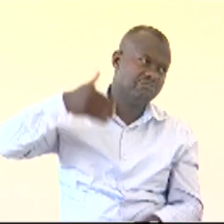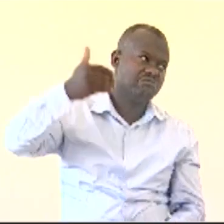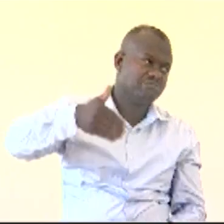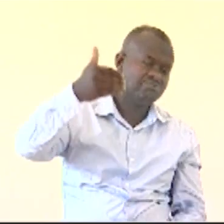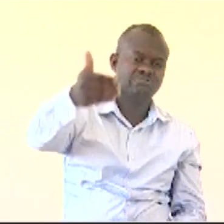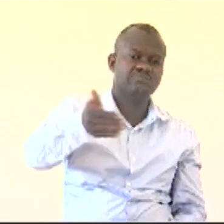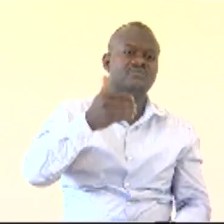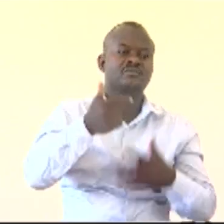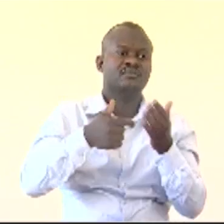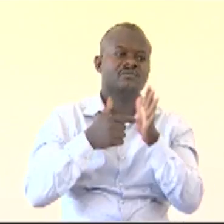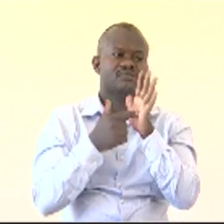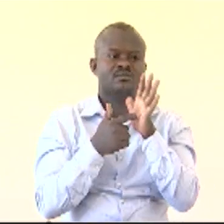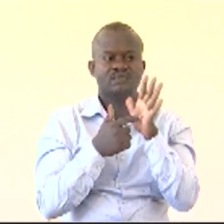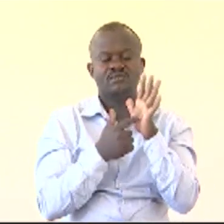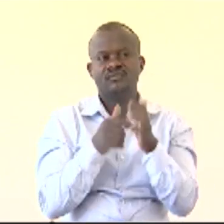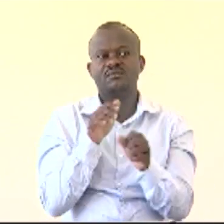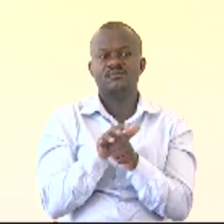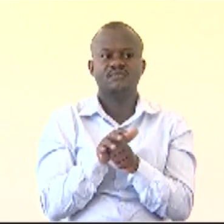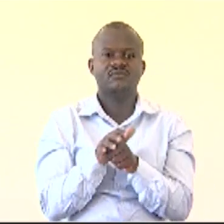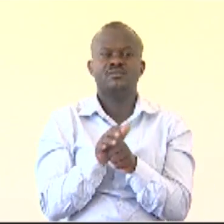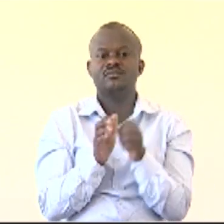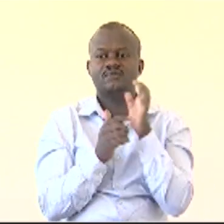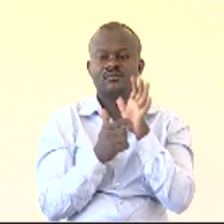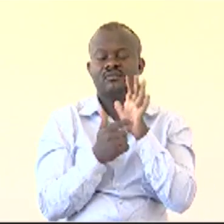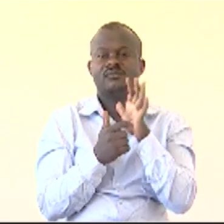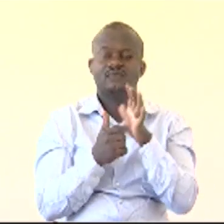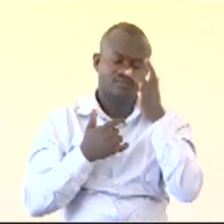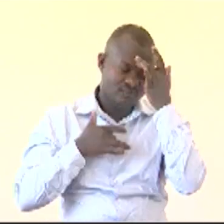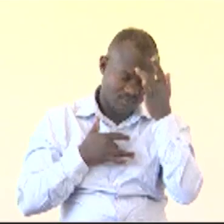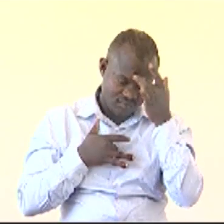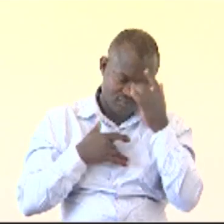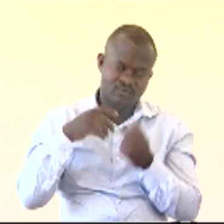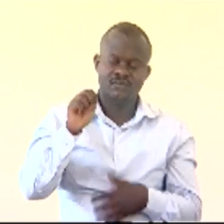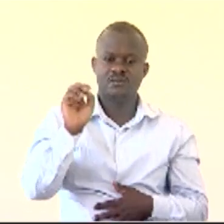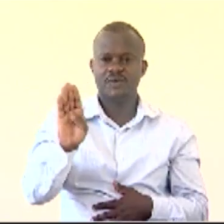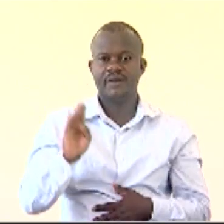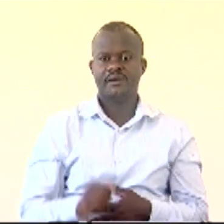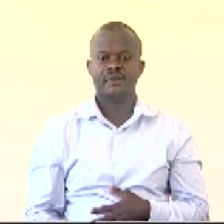That one could just be mild for many months and you realize that you are suffering from tuberculosis.